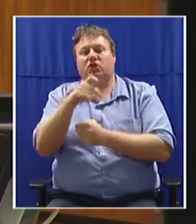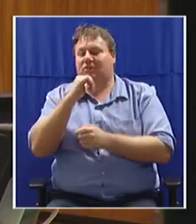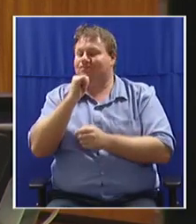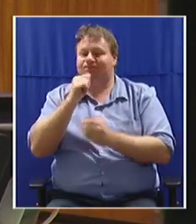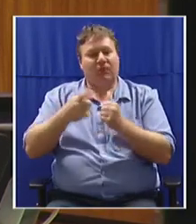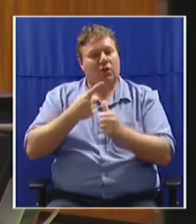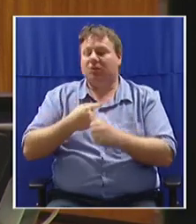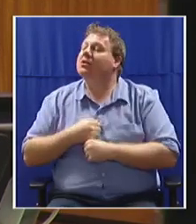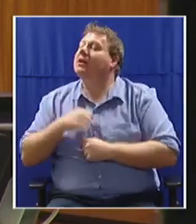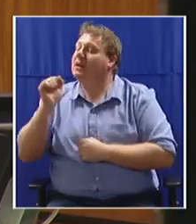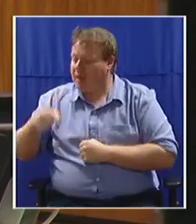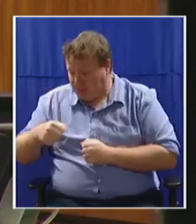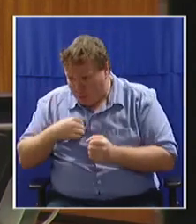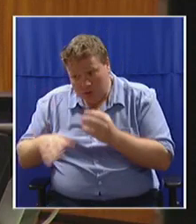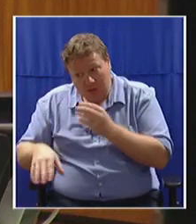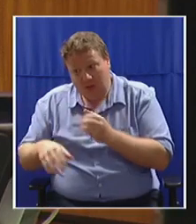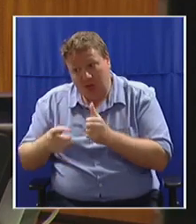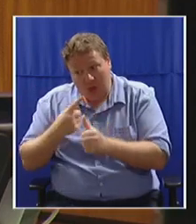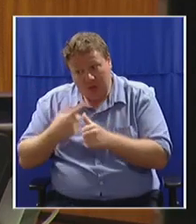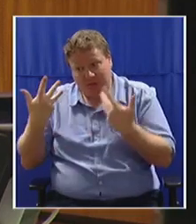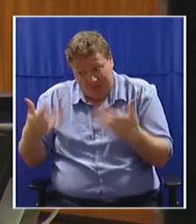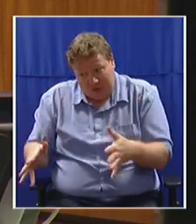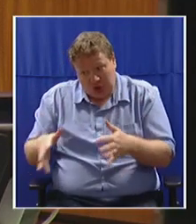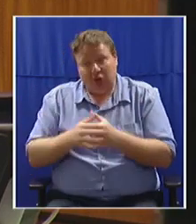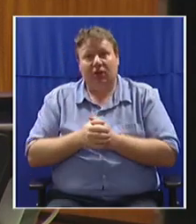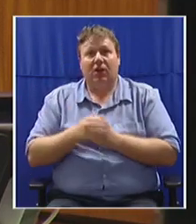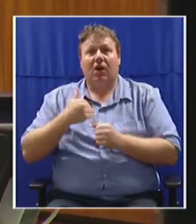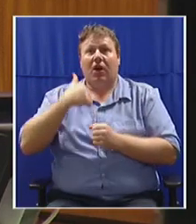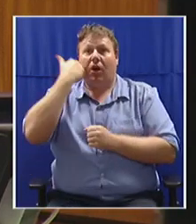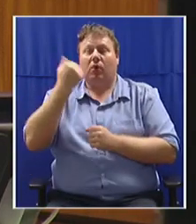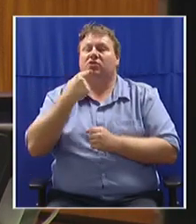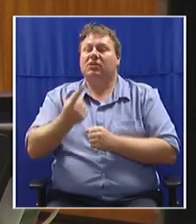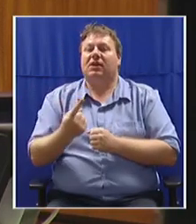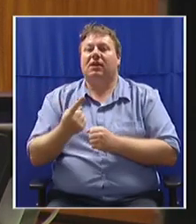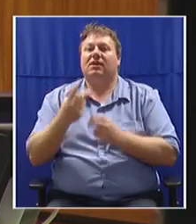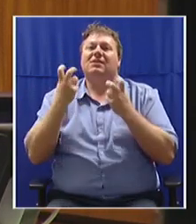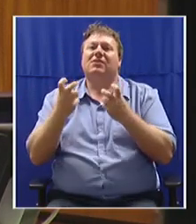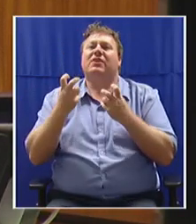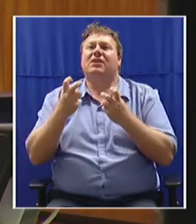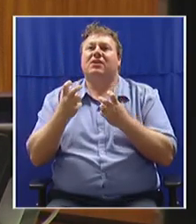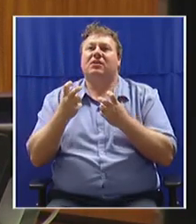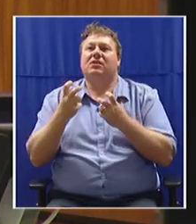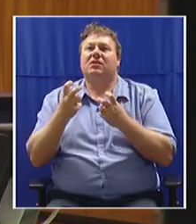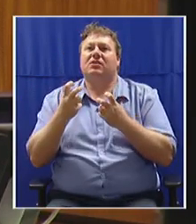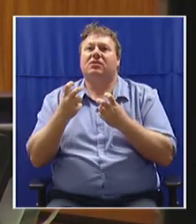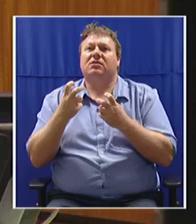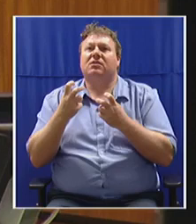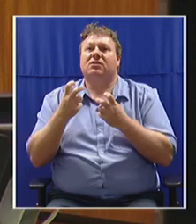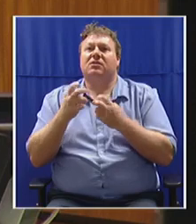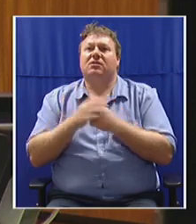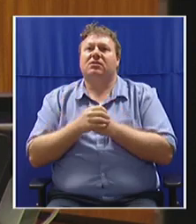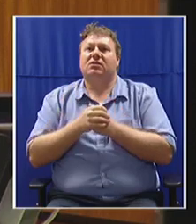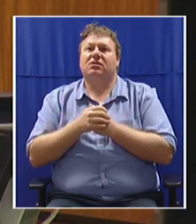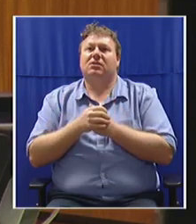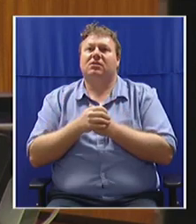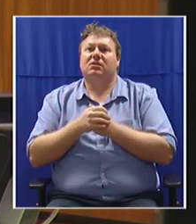And I want to say that I find it very difficult, members, to all of you, when